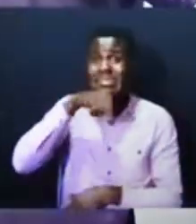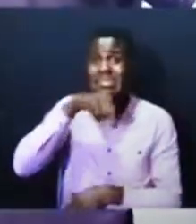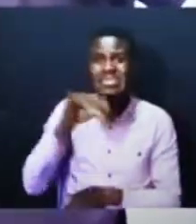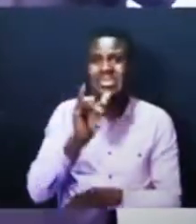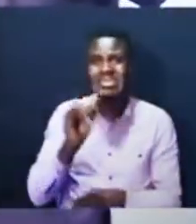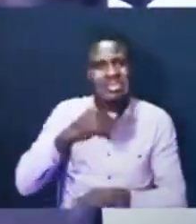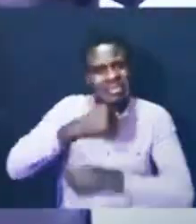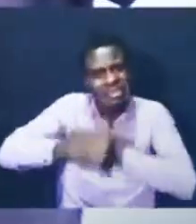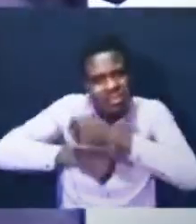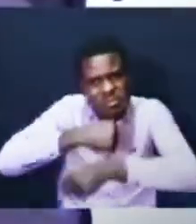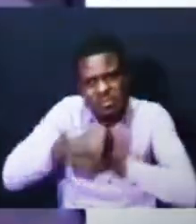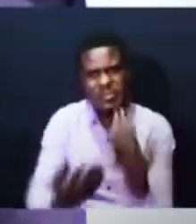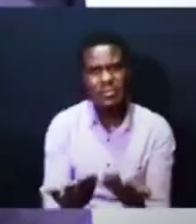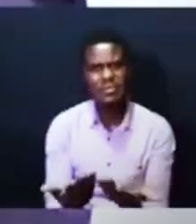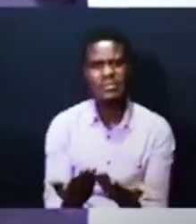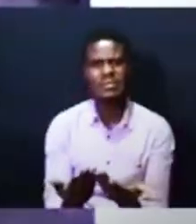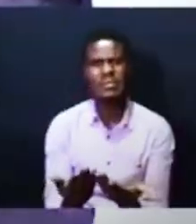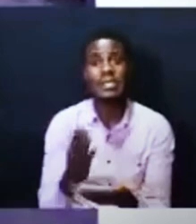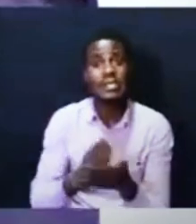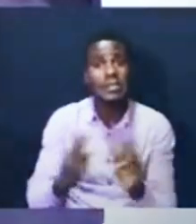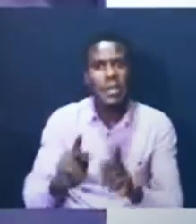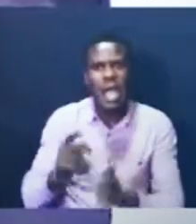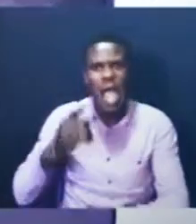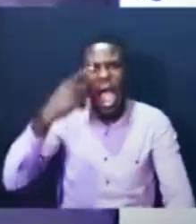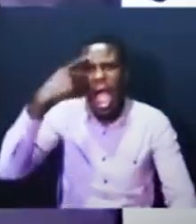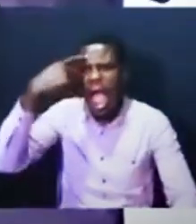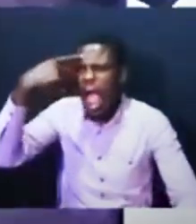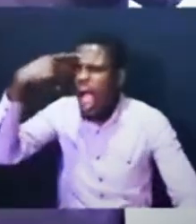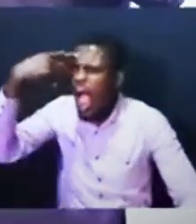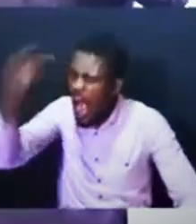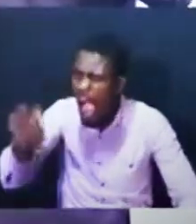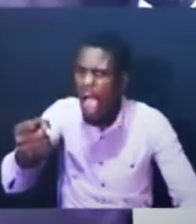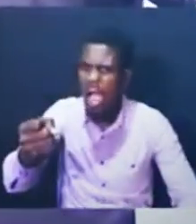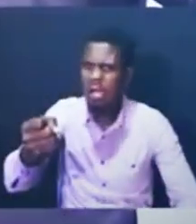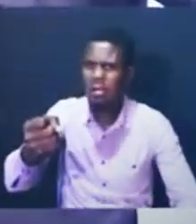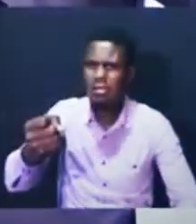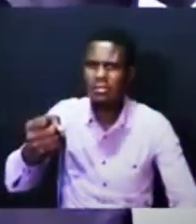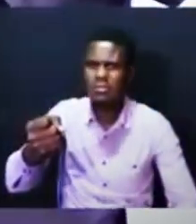There are some people who are so wicked. And